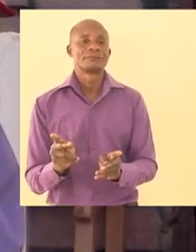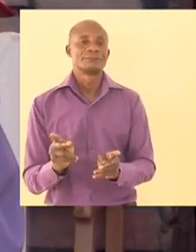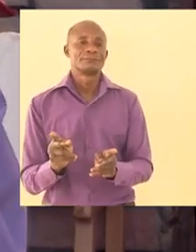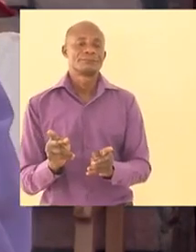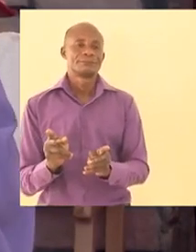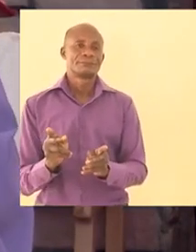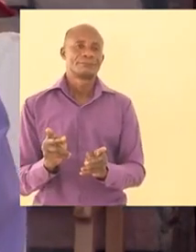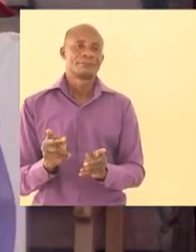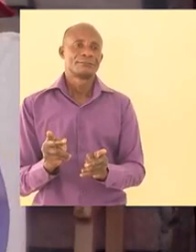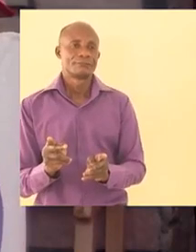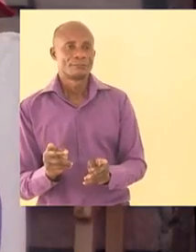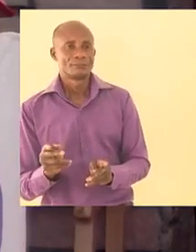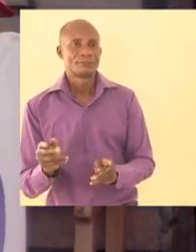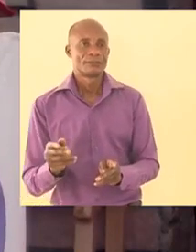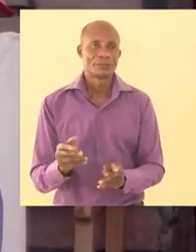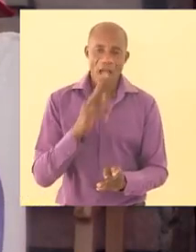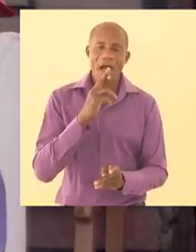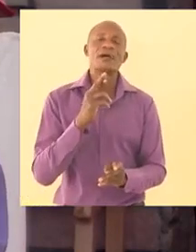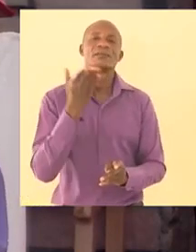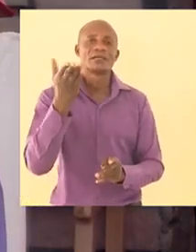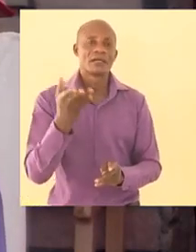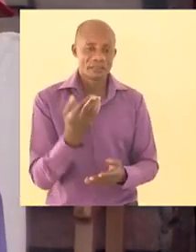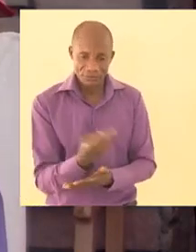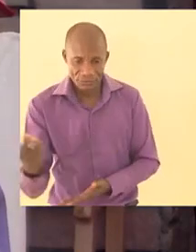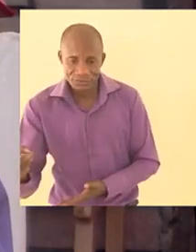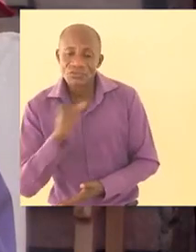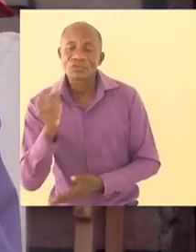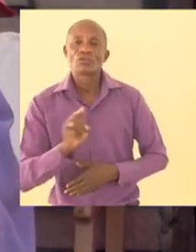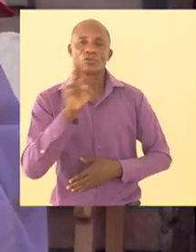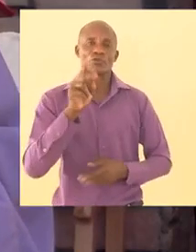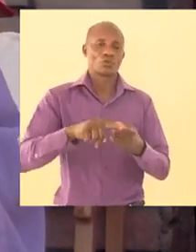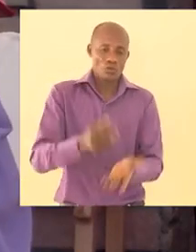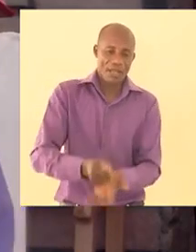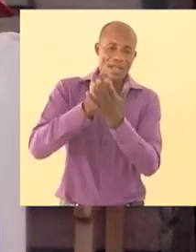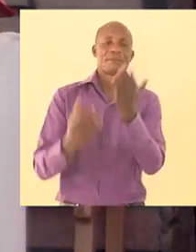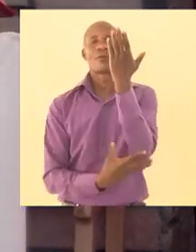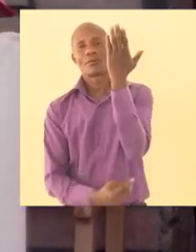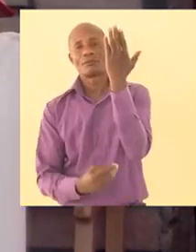that? Are their resources not deployed to helping the poor?